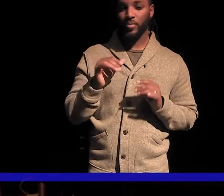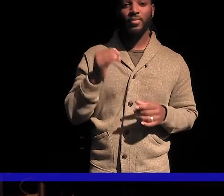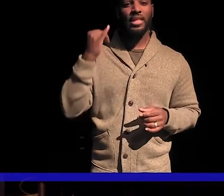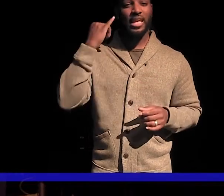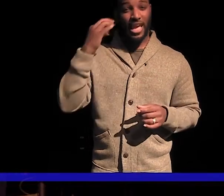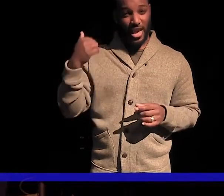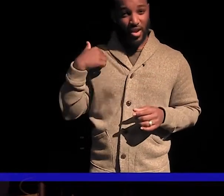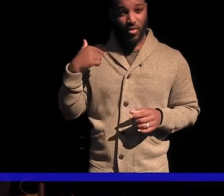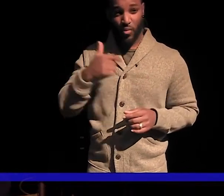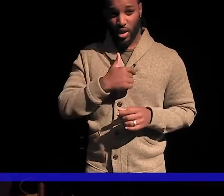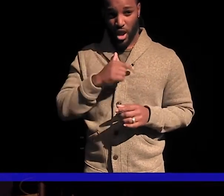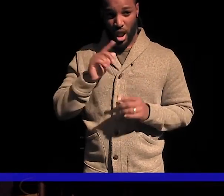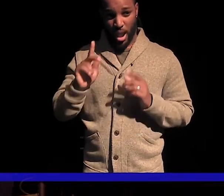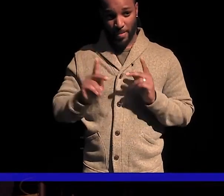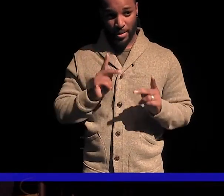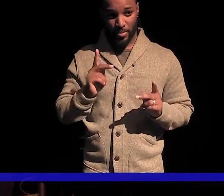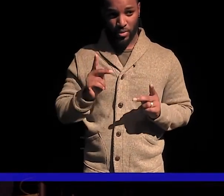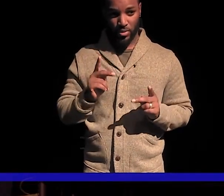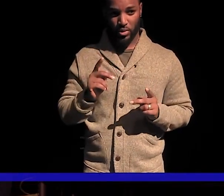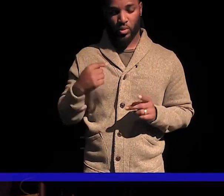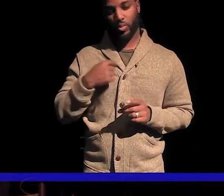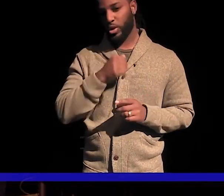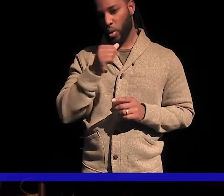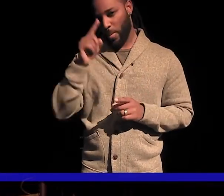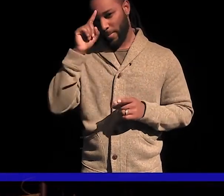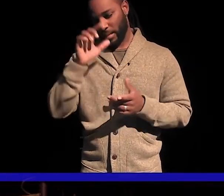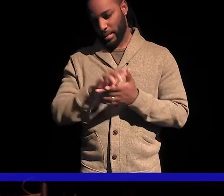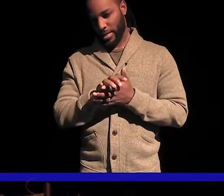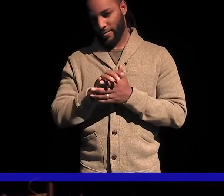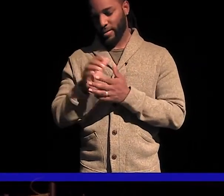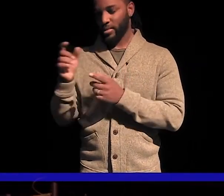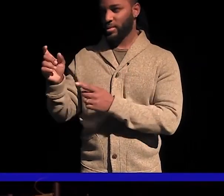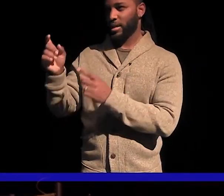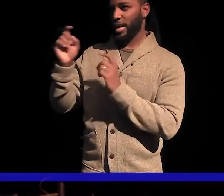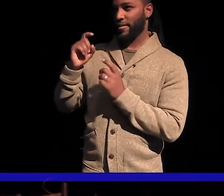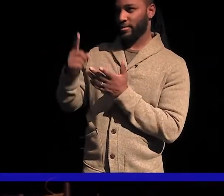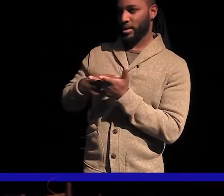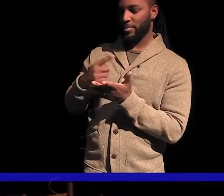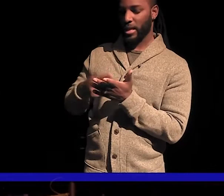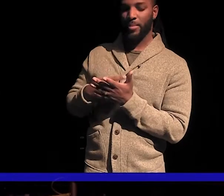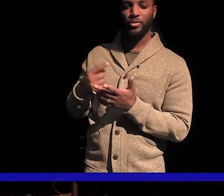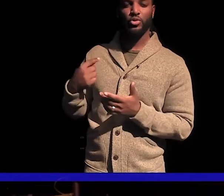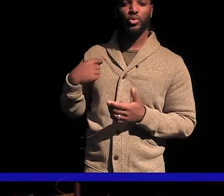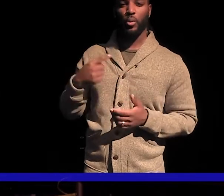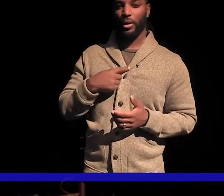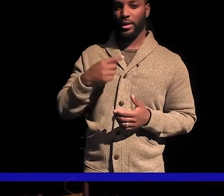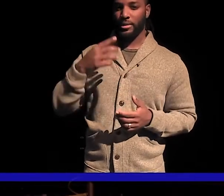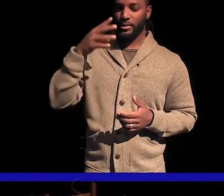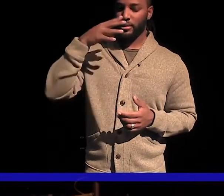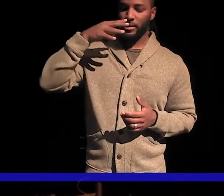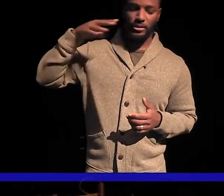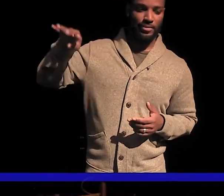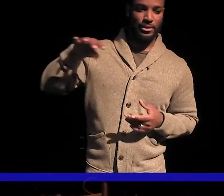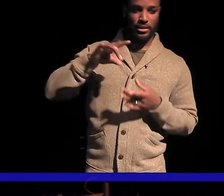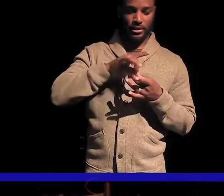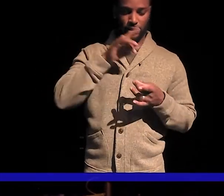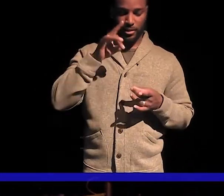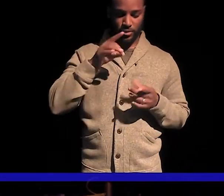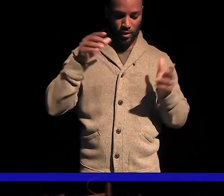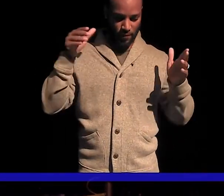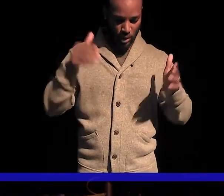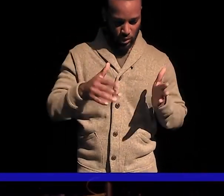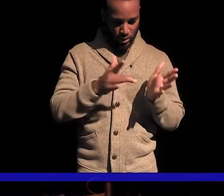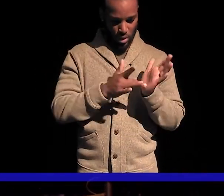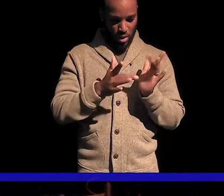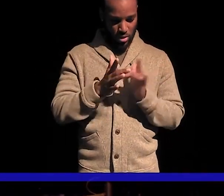are people, because we don't believe in the gifts, we dismiss the Spirit and we just hold on to the Word. If